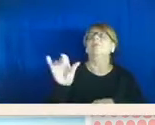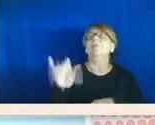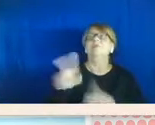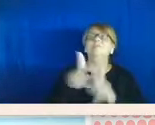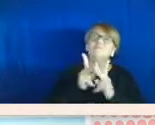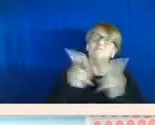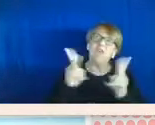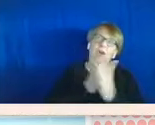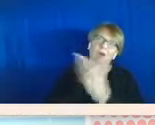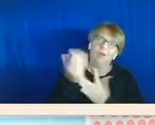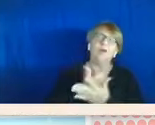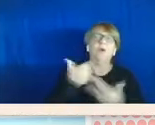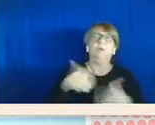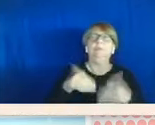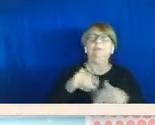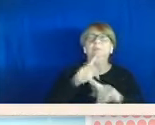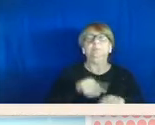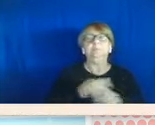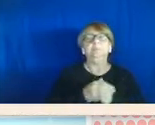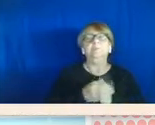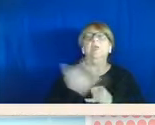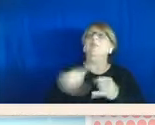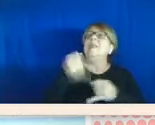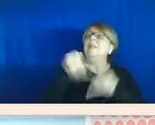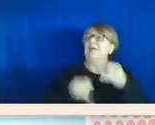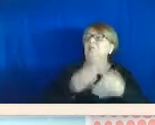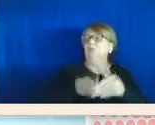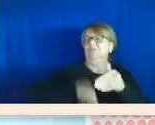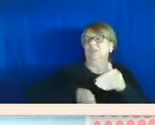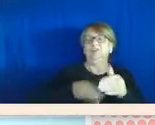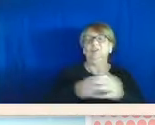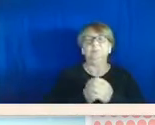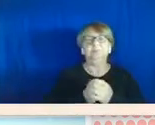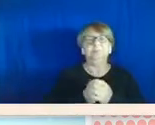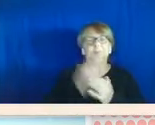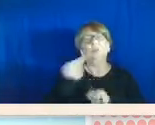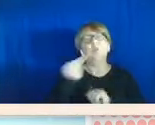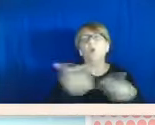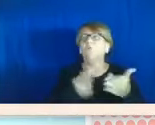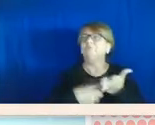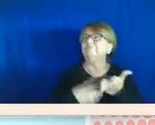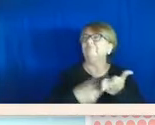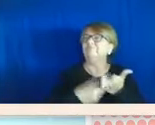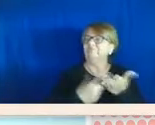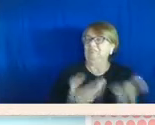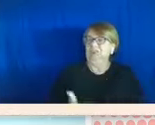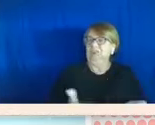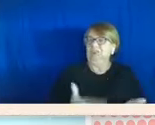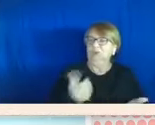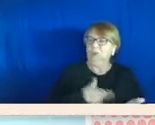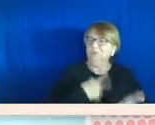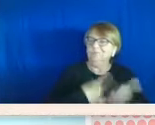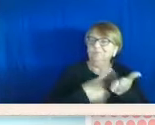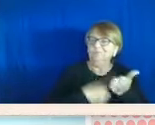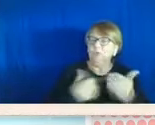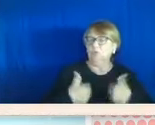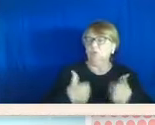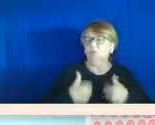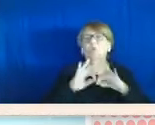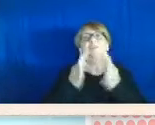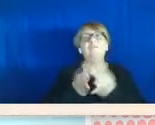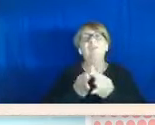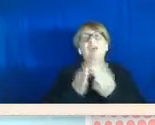you know, just lastly, just to finish it up, I know something that we all talk about a lot, especially around here, is youth and family peer supports.